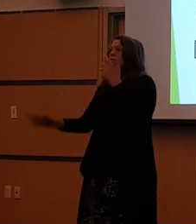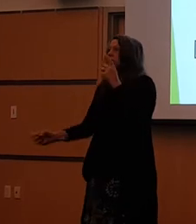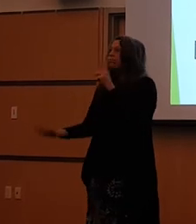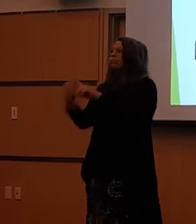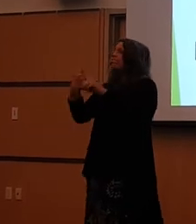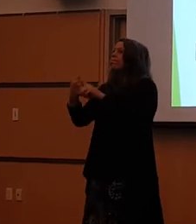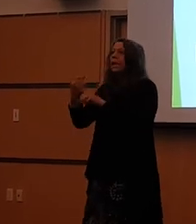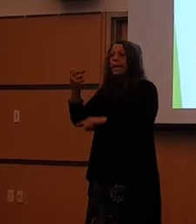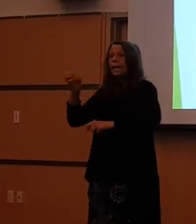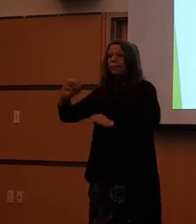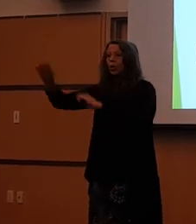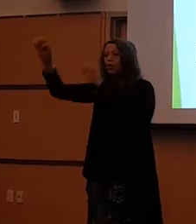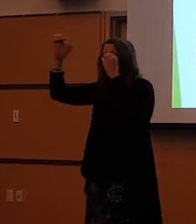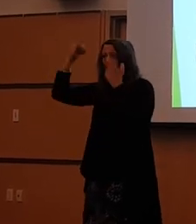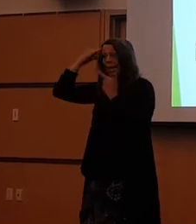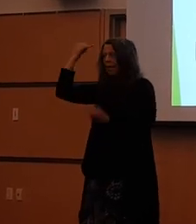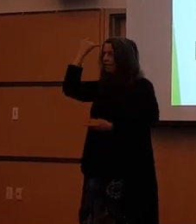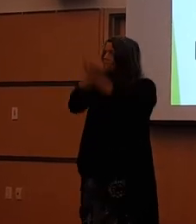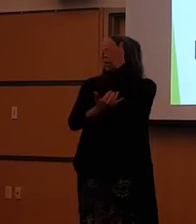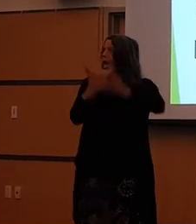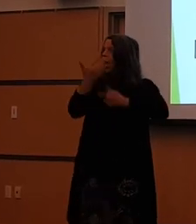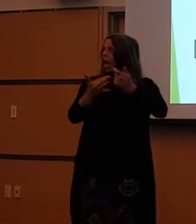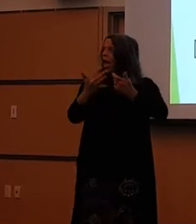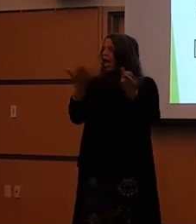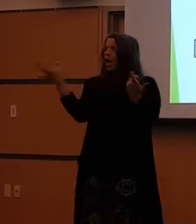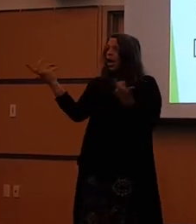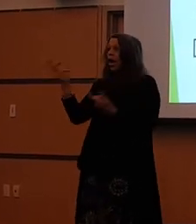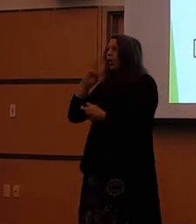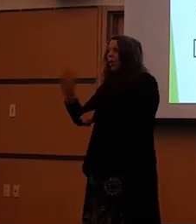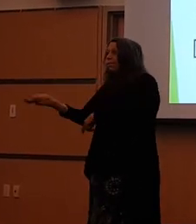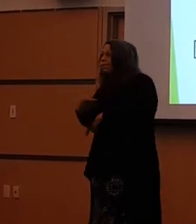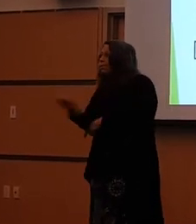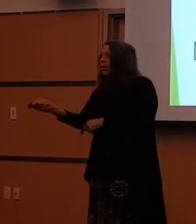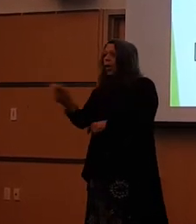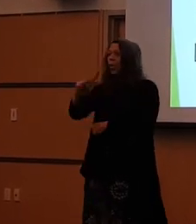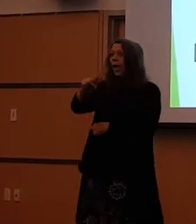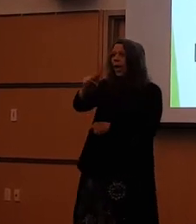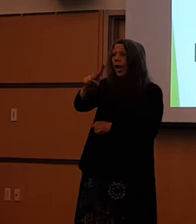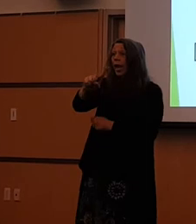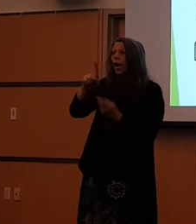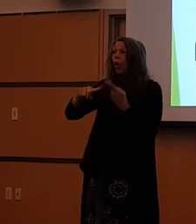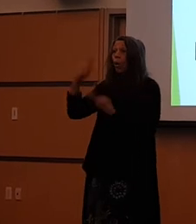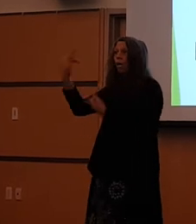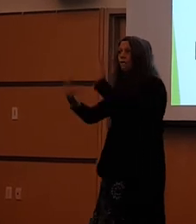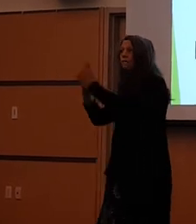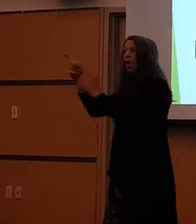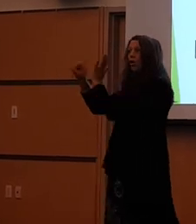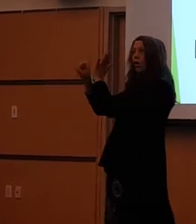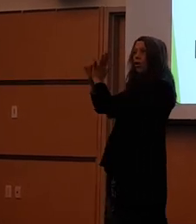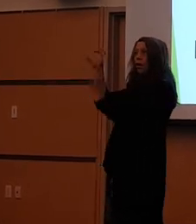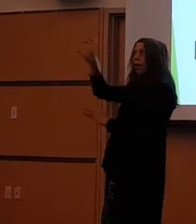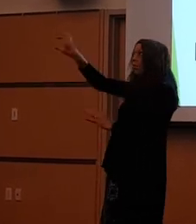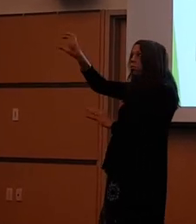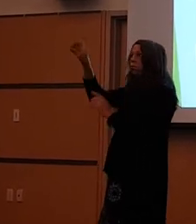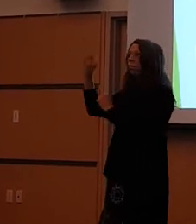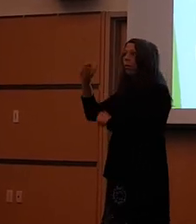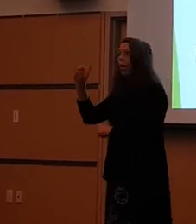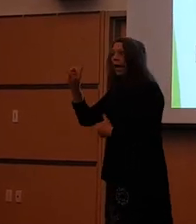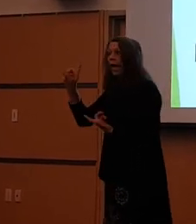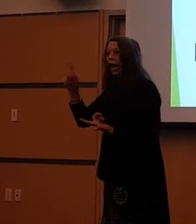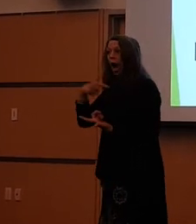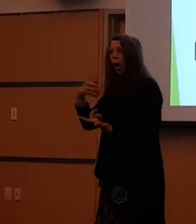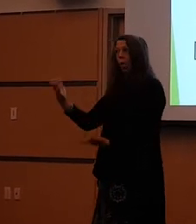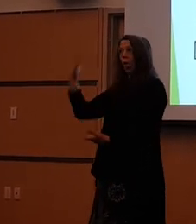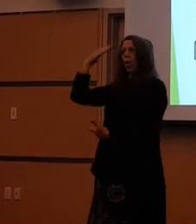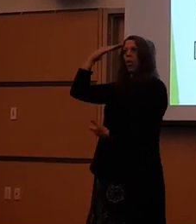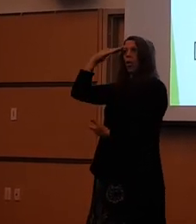fire extinguisher? Where is a fire alert or fire alarm? In the end, I want to